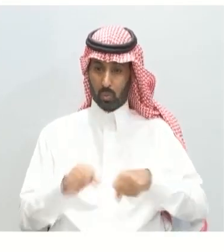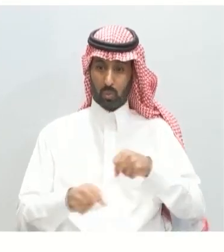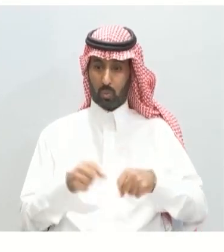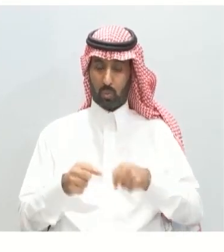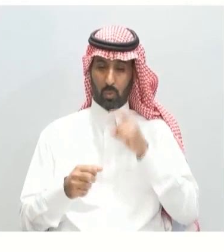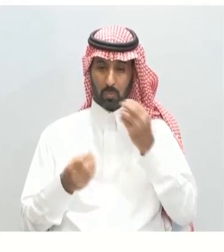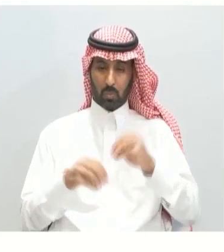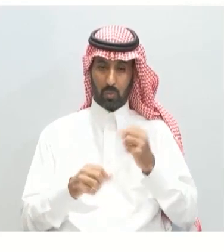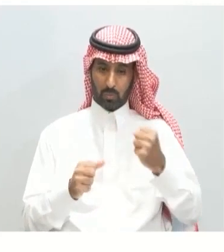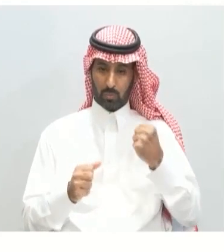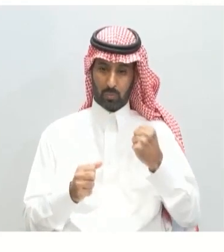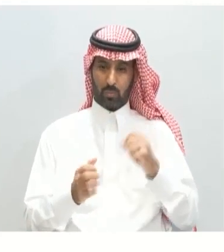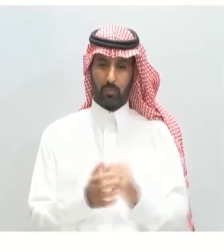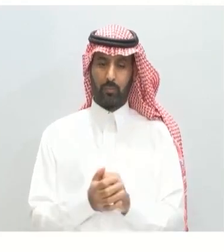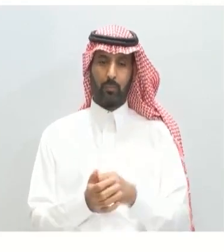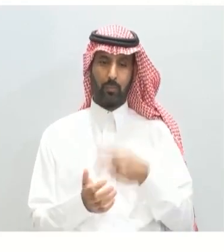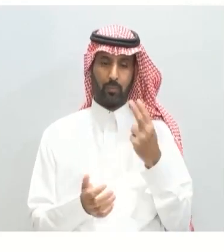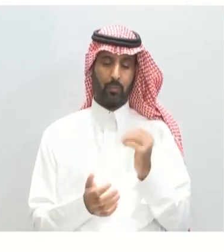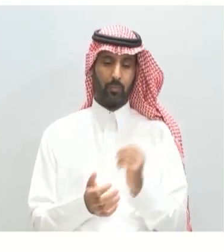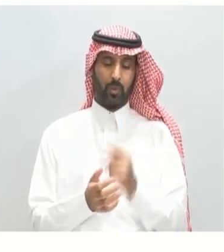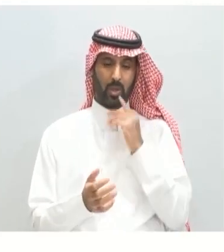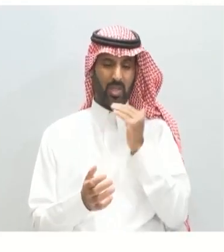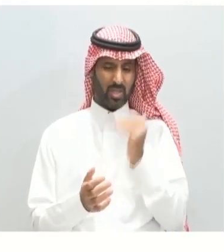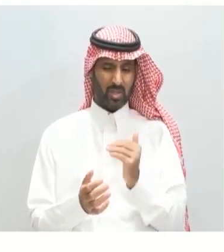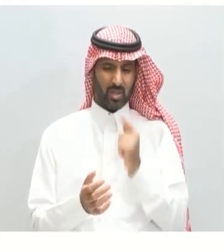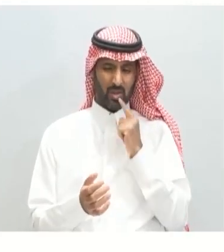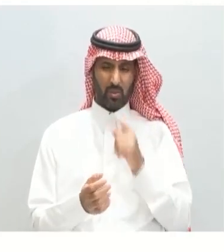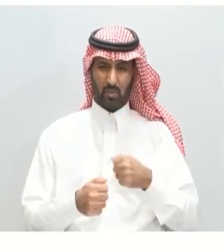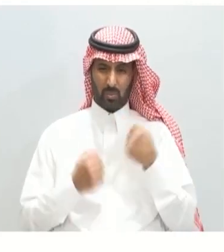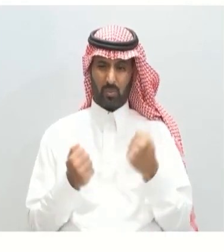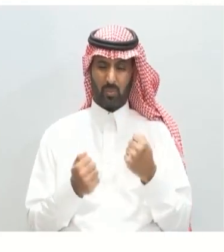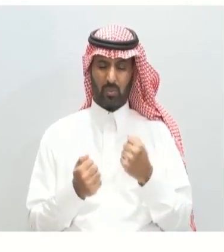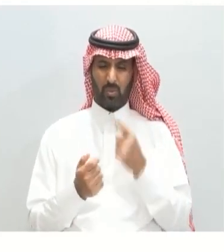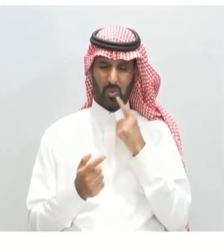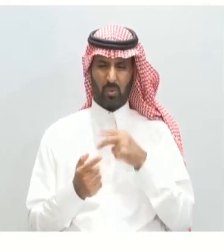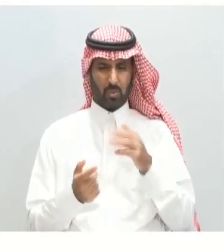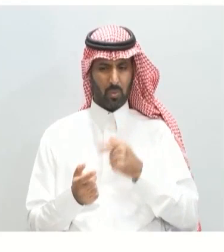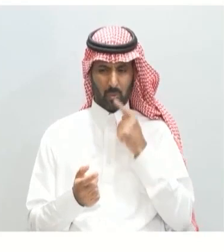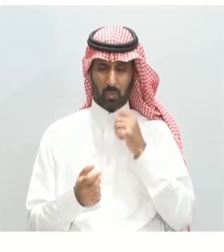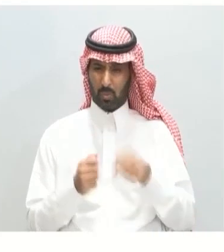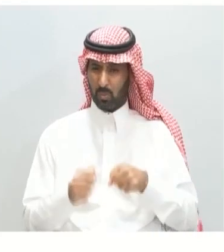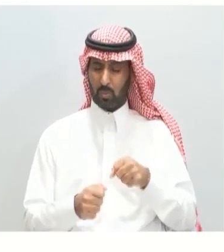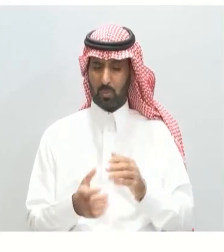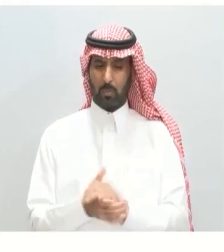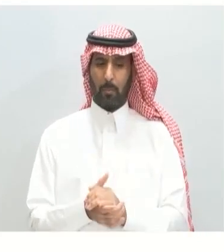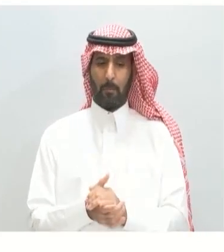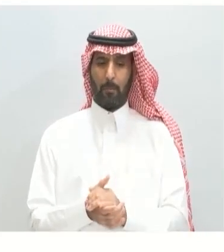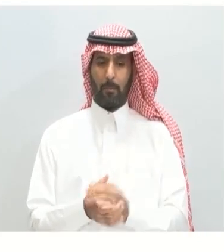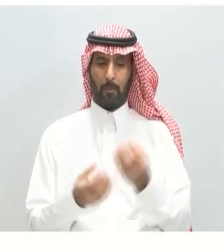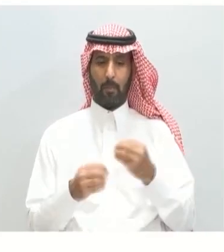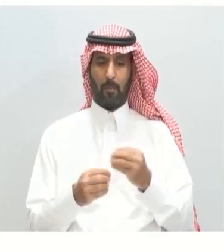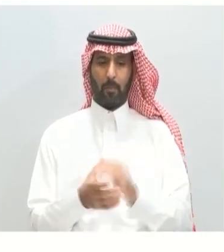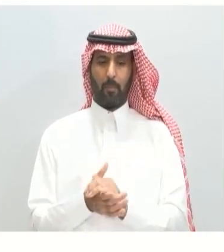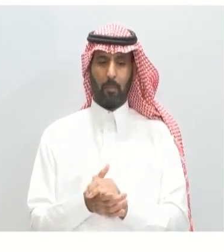stronger you get. And the second sentence, the less it trains, the more you can cycle. So the more